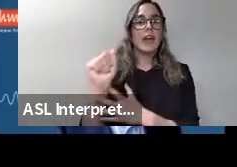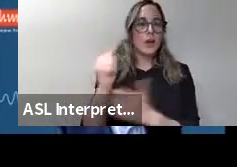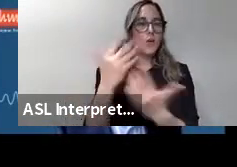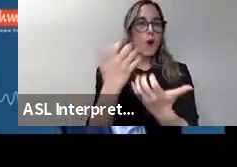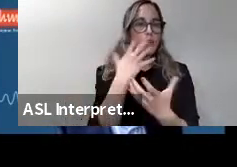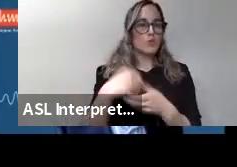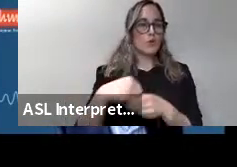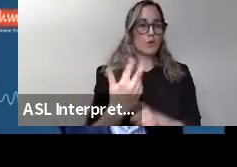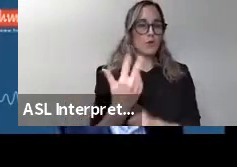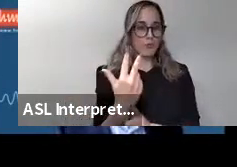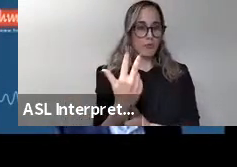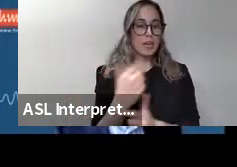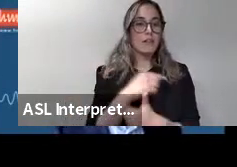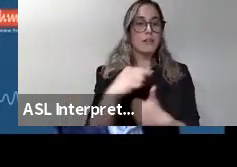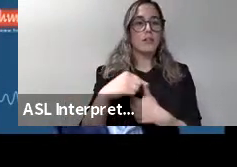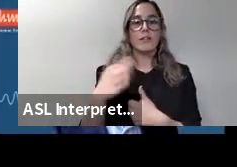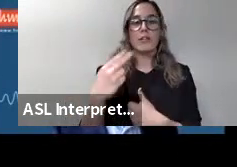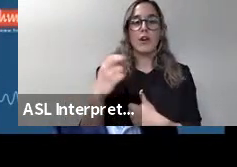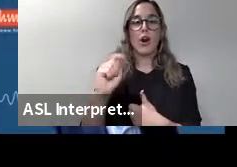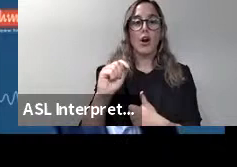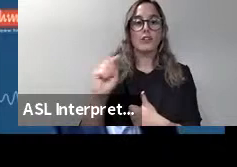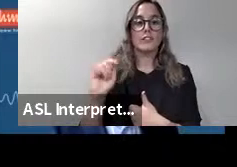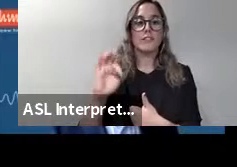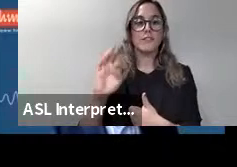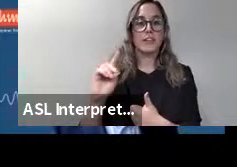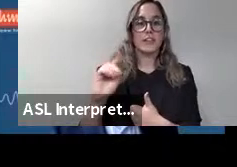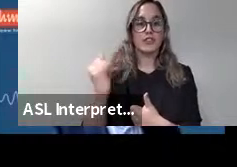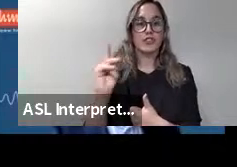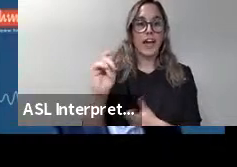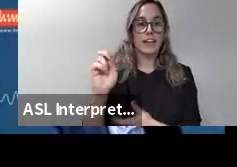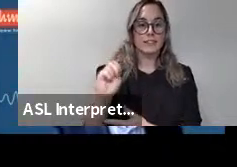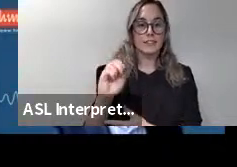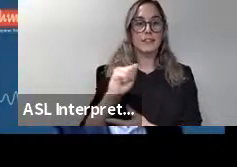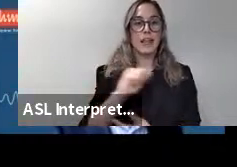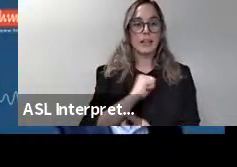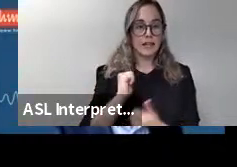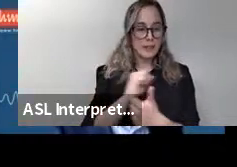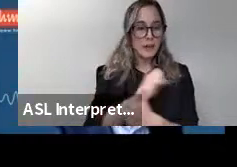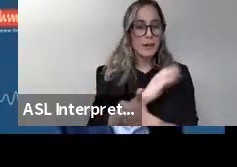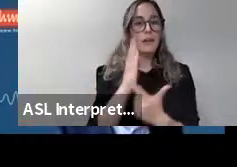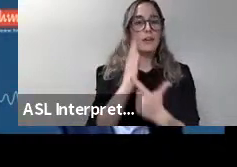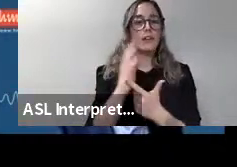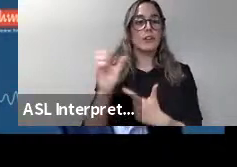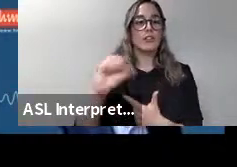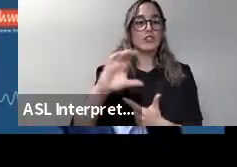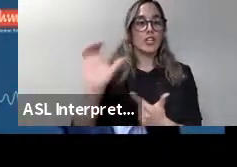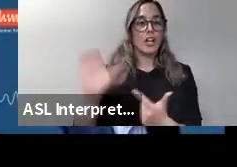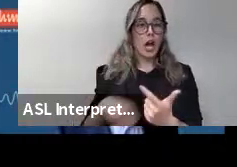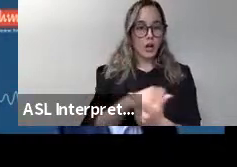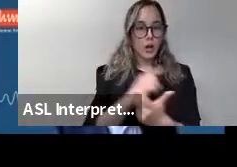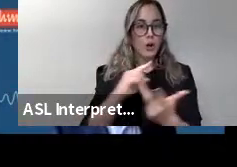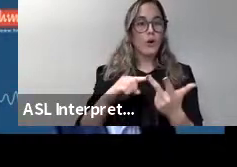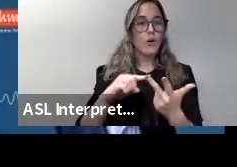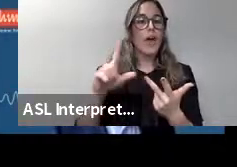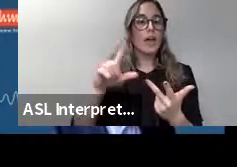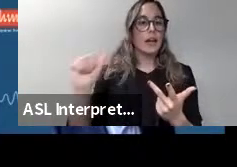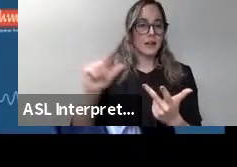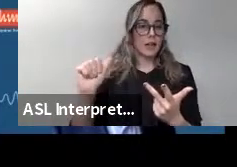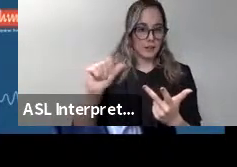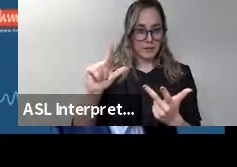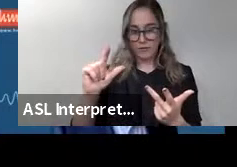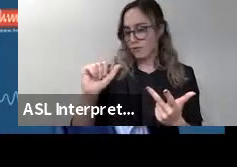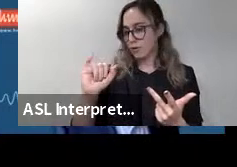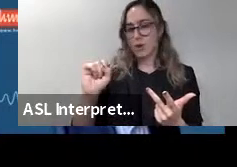airports: Hartsfield-Jackson Atlanta International Airport, Chicago O'Hare International Airport, and Los Angeles International